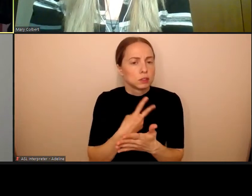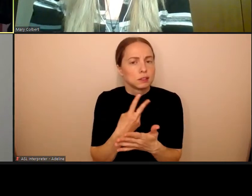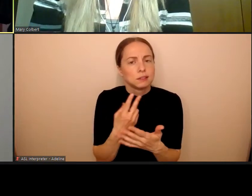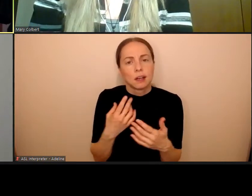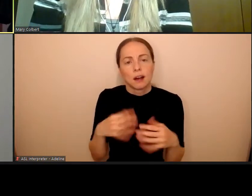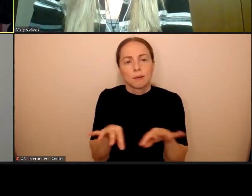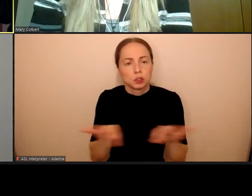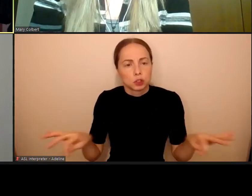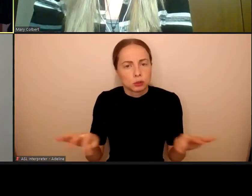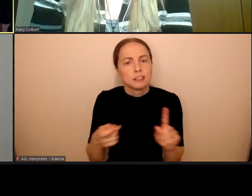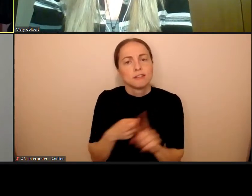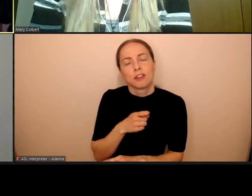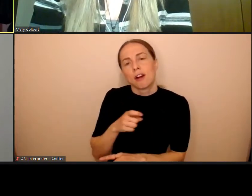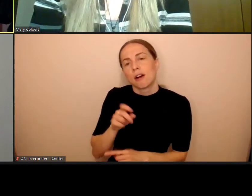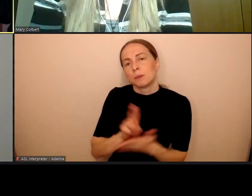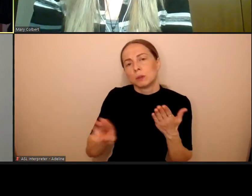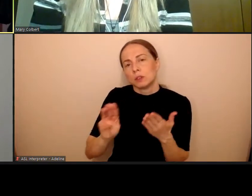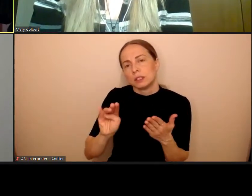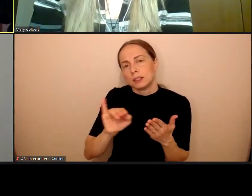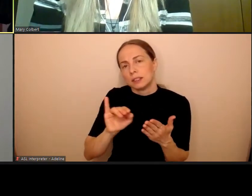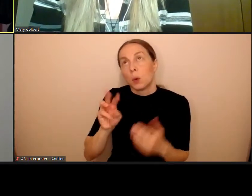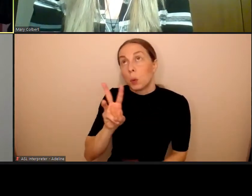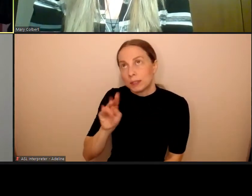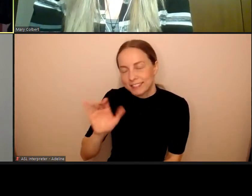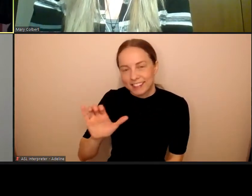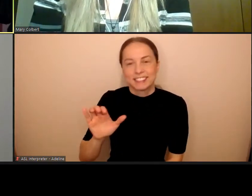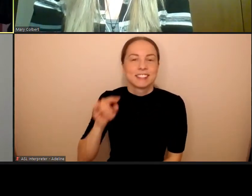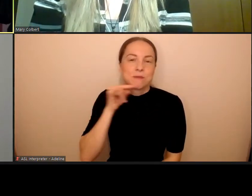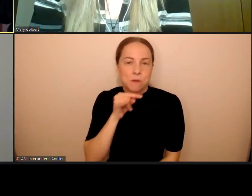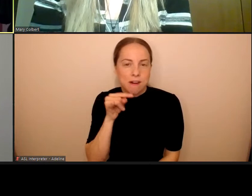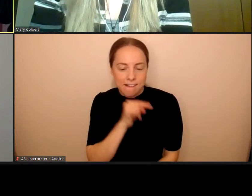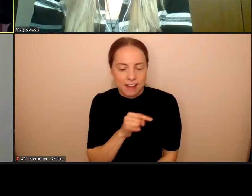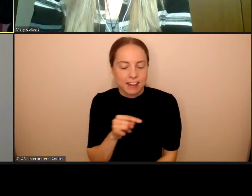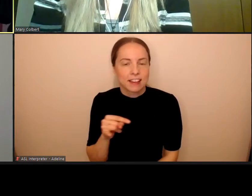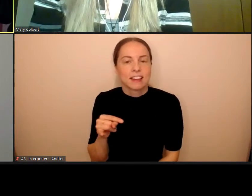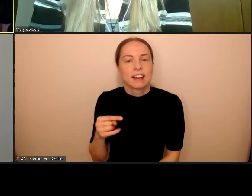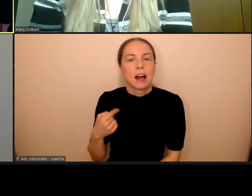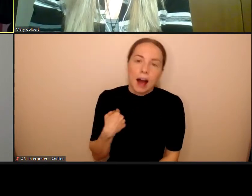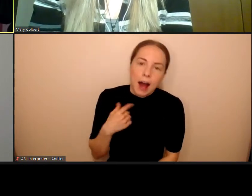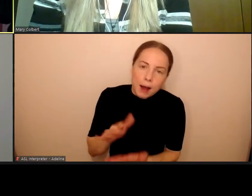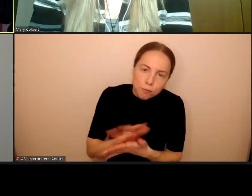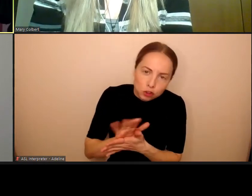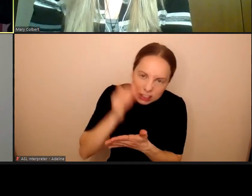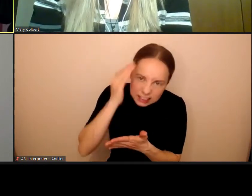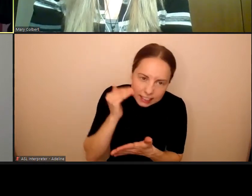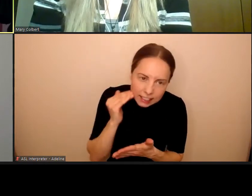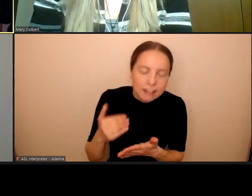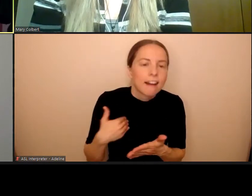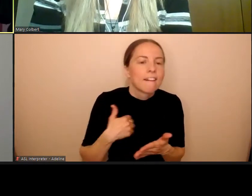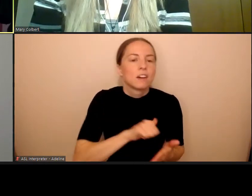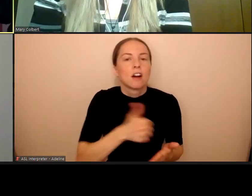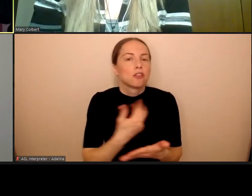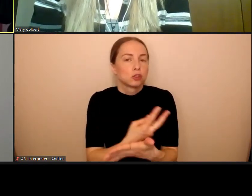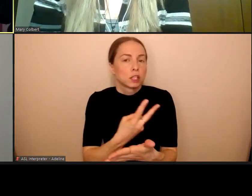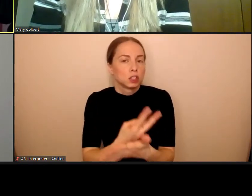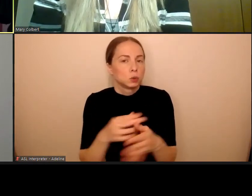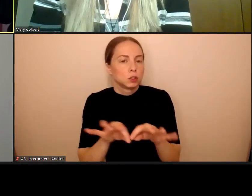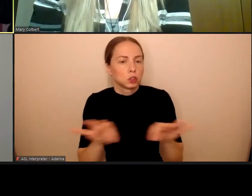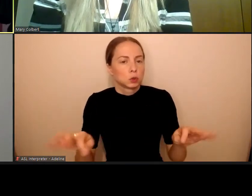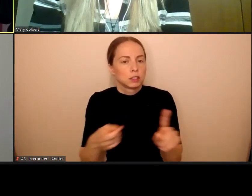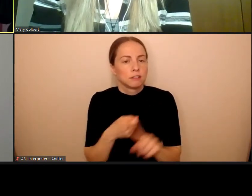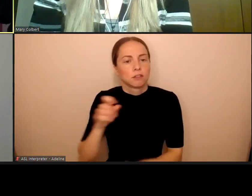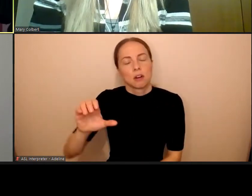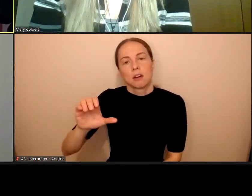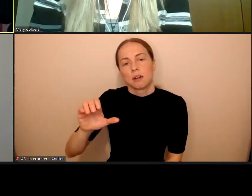cheesehead. And I have a graduate degree from Cardinal Stritch University in religious studies, and certified as a